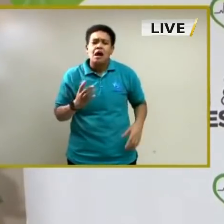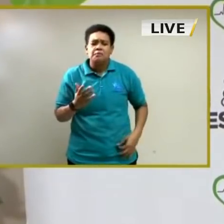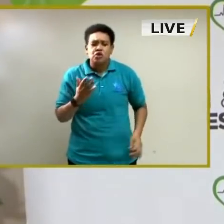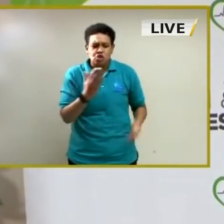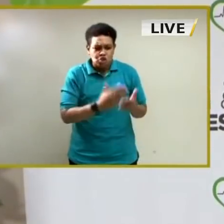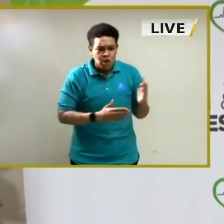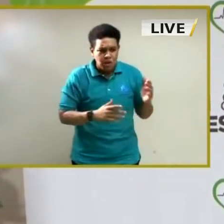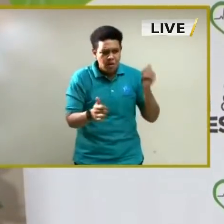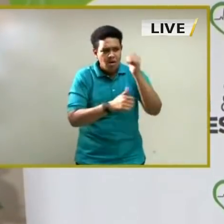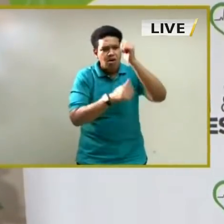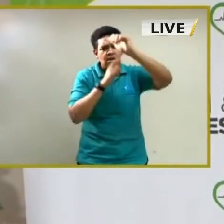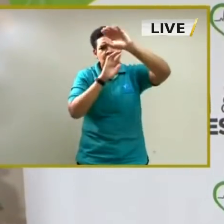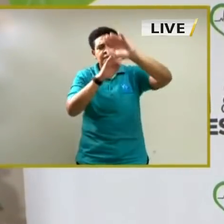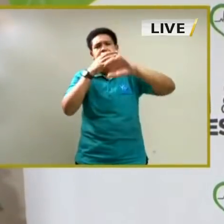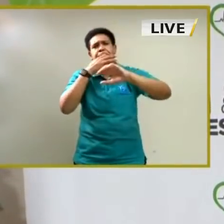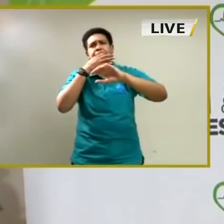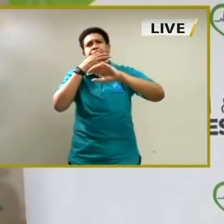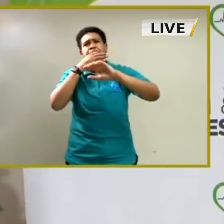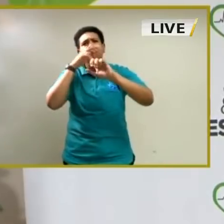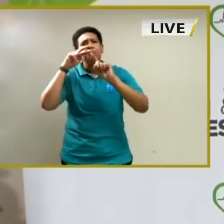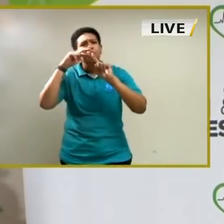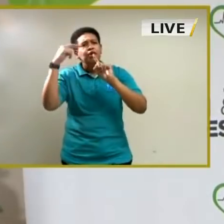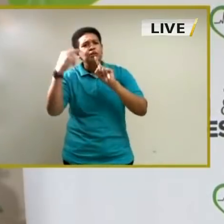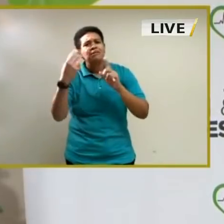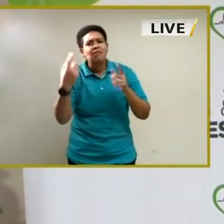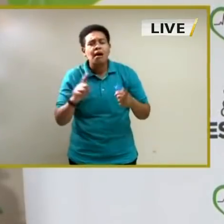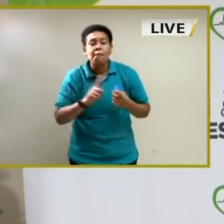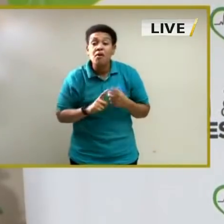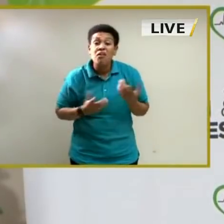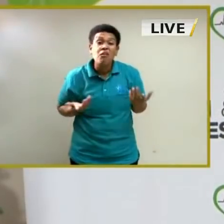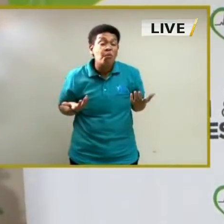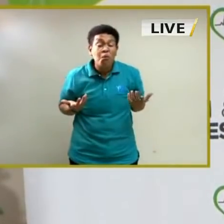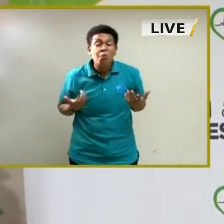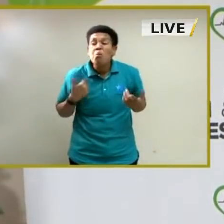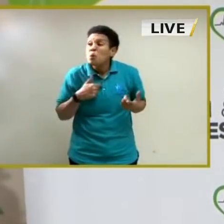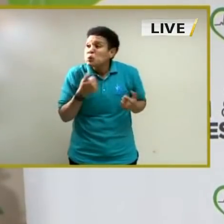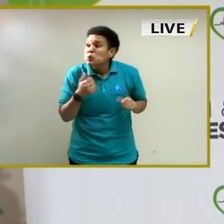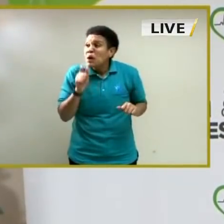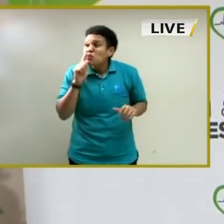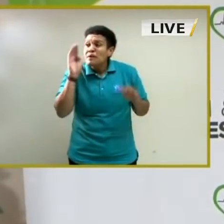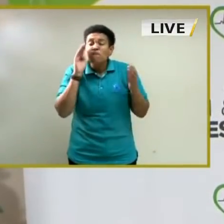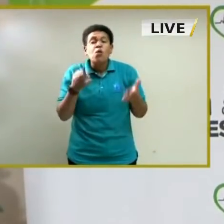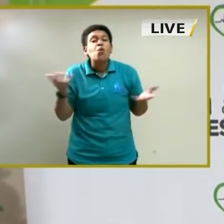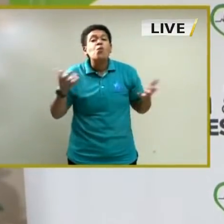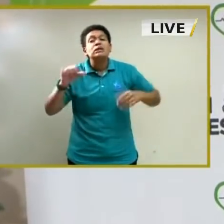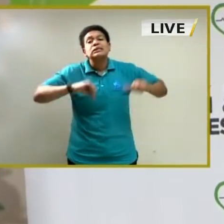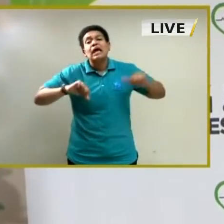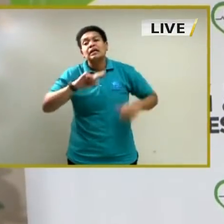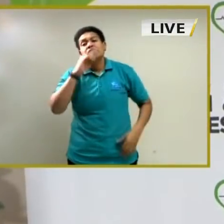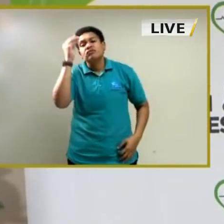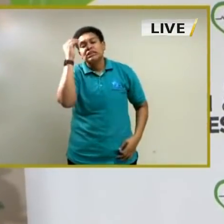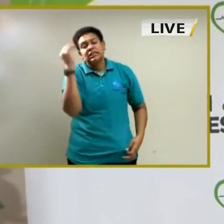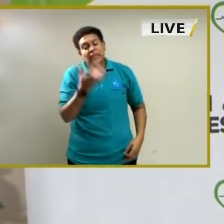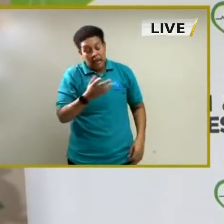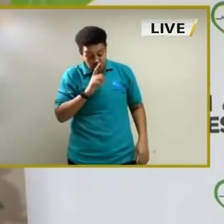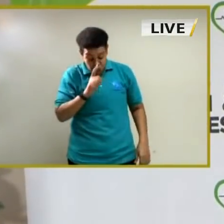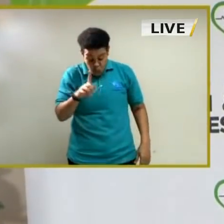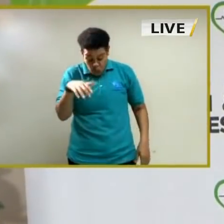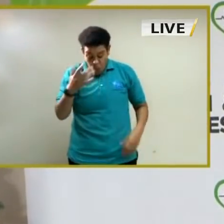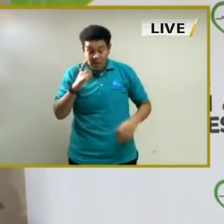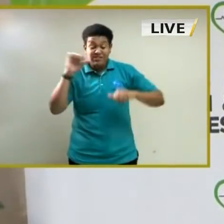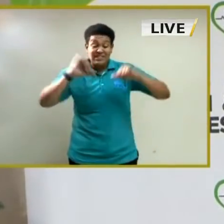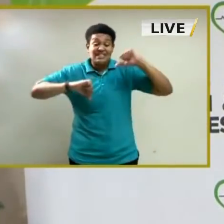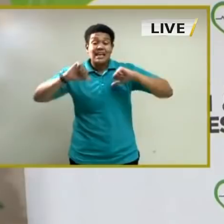under the banner of expert positions. But ultimately, we try to focus on what the science says. And the truth is that the